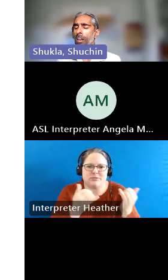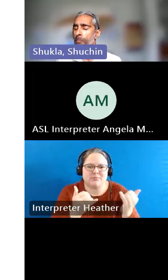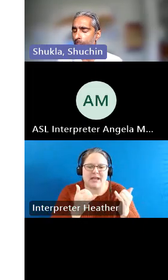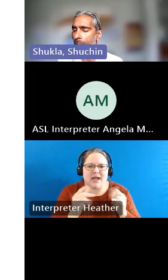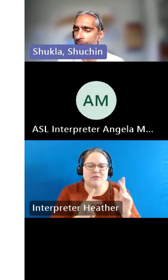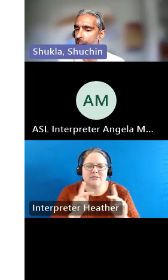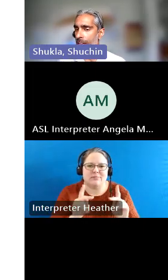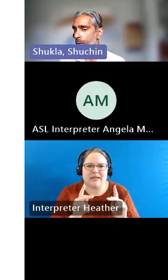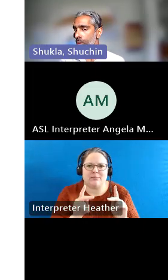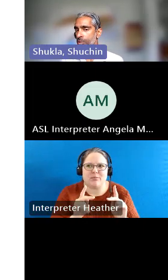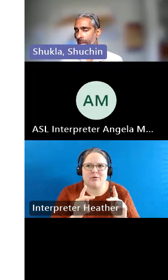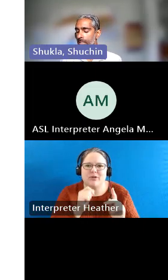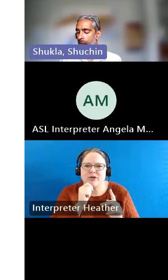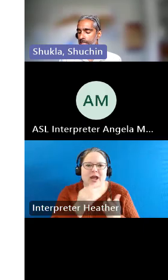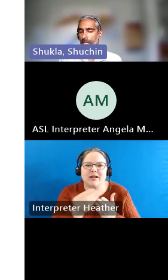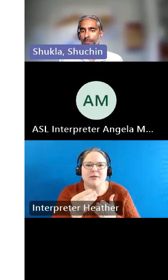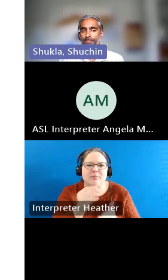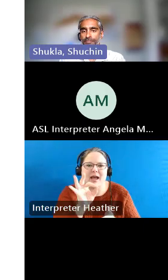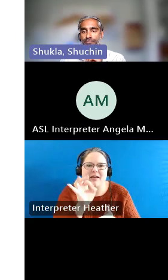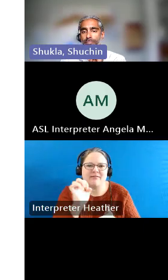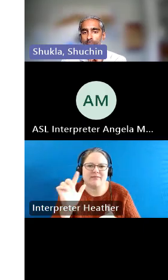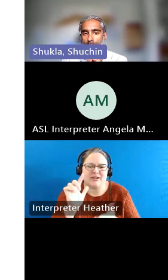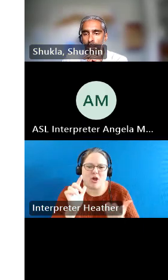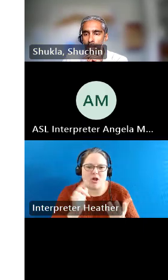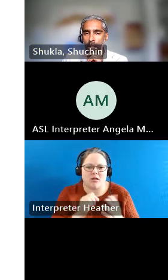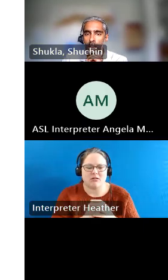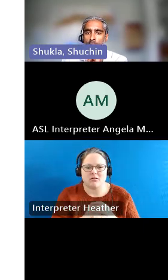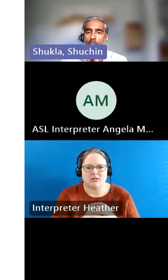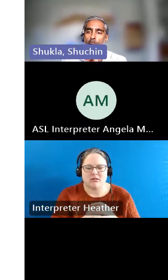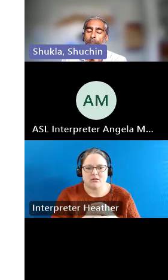are going to buy fentanyl if they're really trying to get intoxicated.